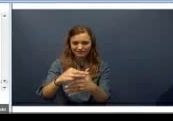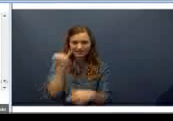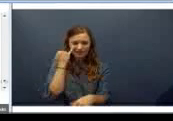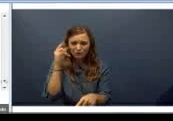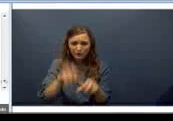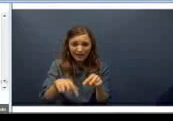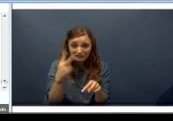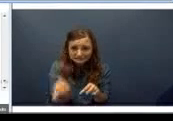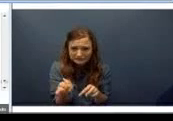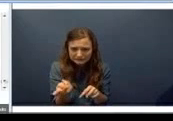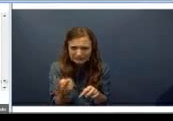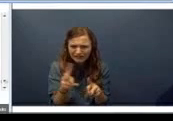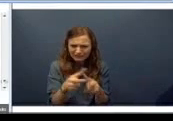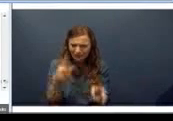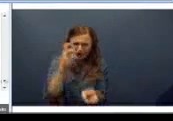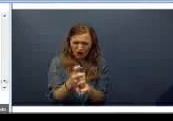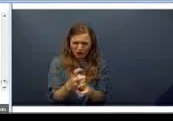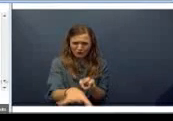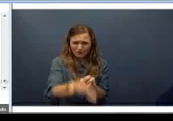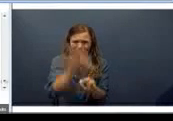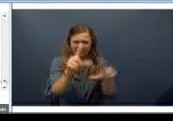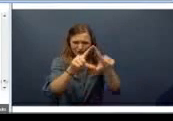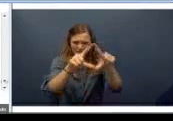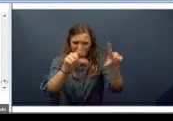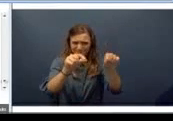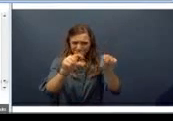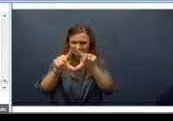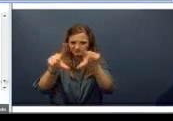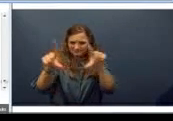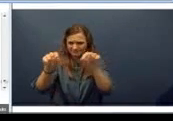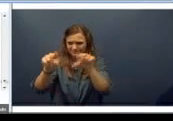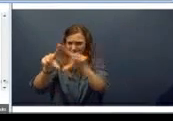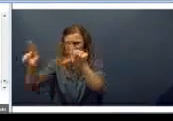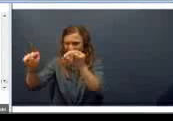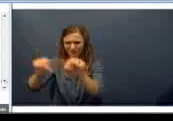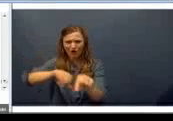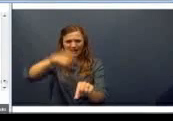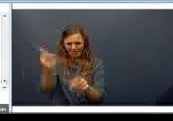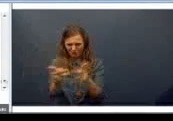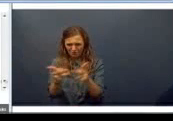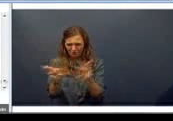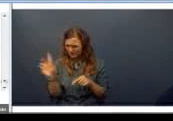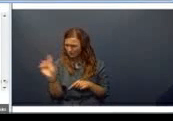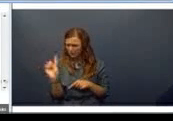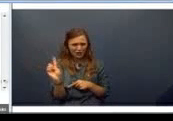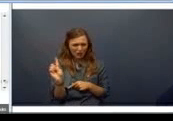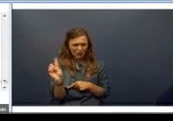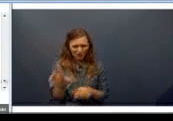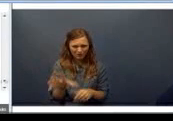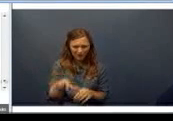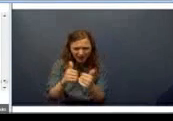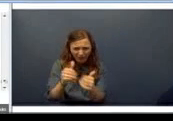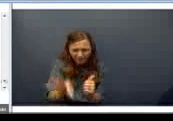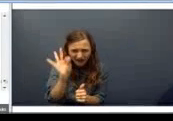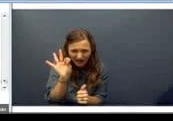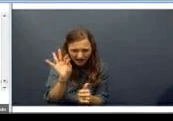And if you don't see the content, it's actually very difficult to find those links in other places on the IRS